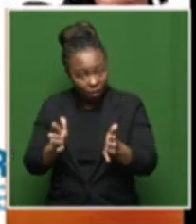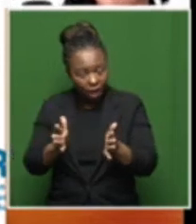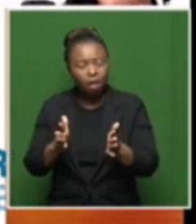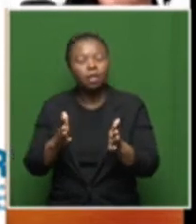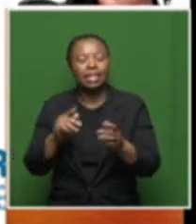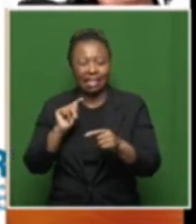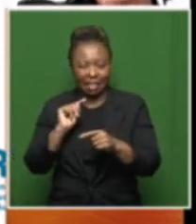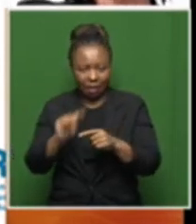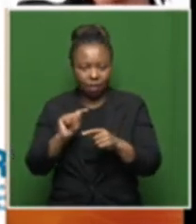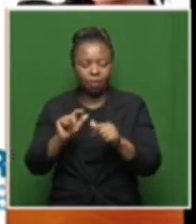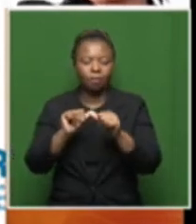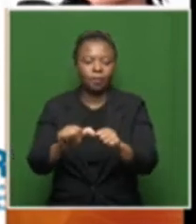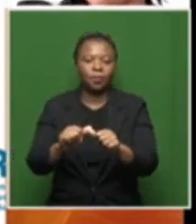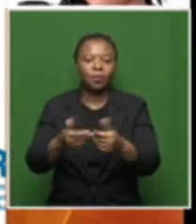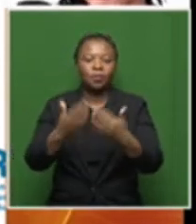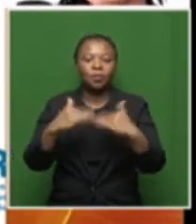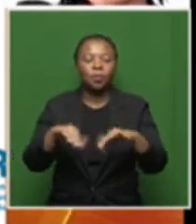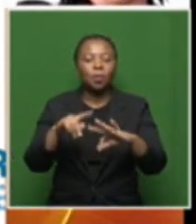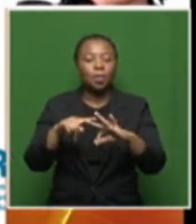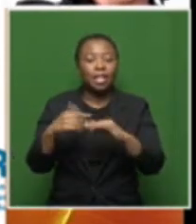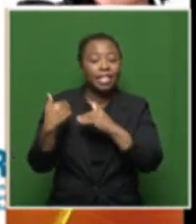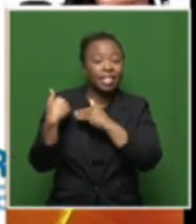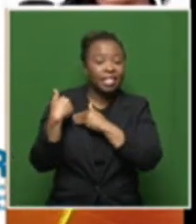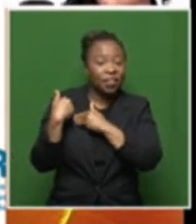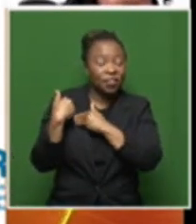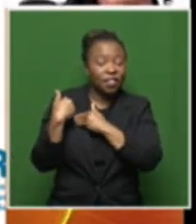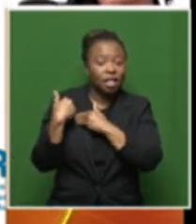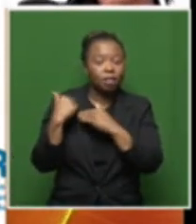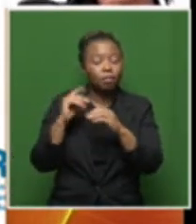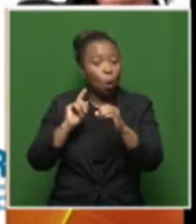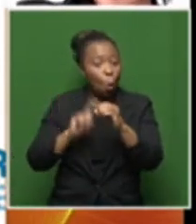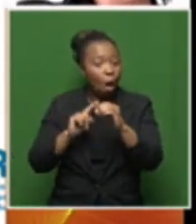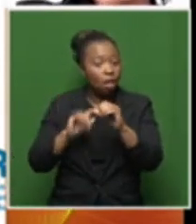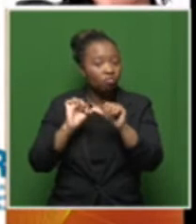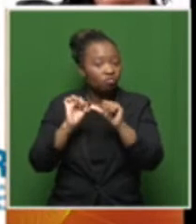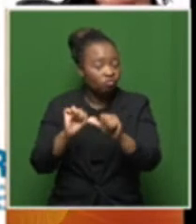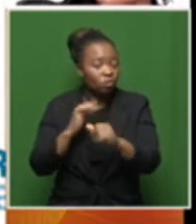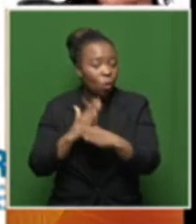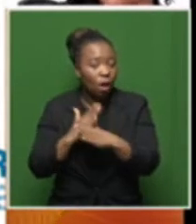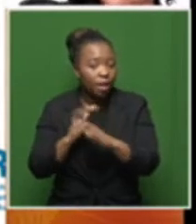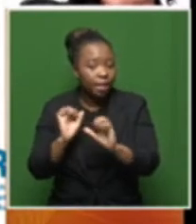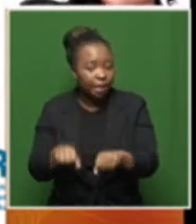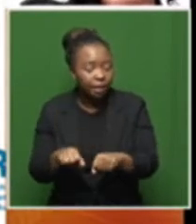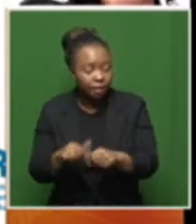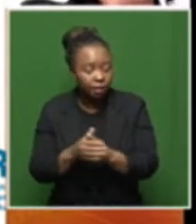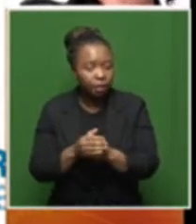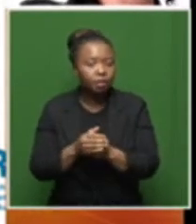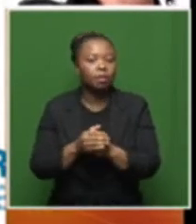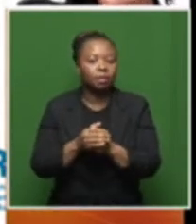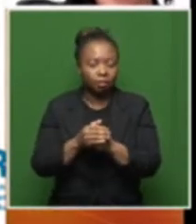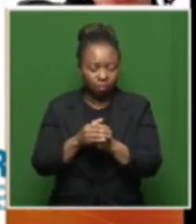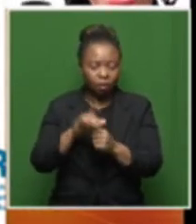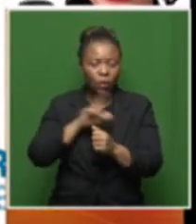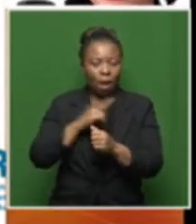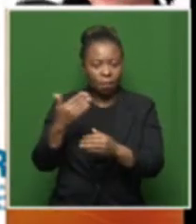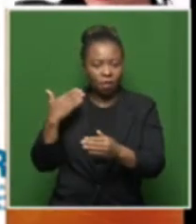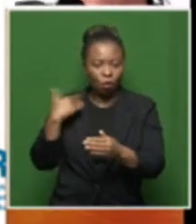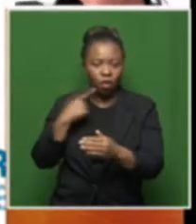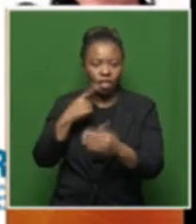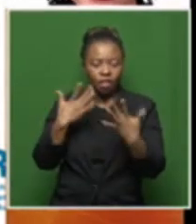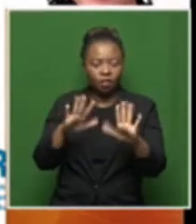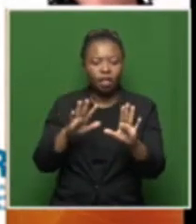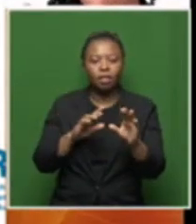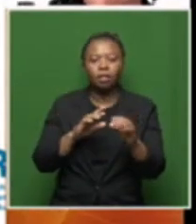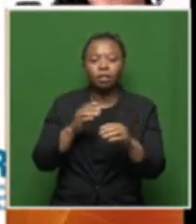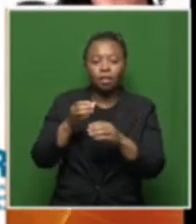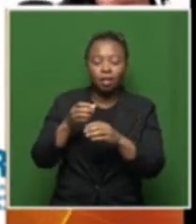the safety as well as the efficacy. And we also look at, as we have indicated, the quality of